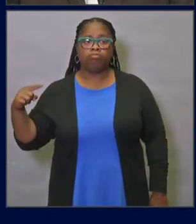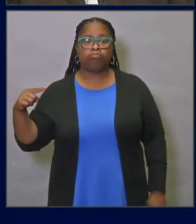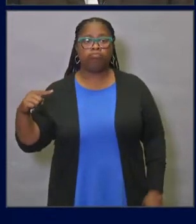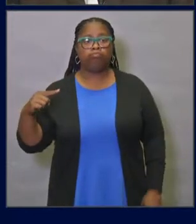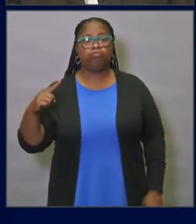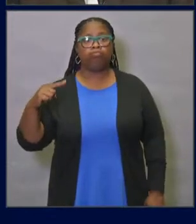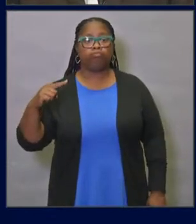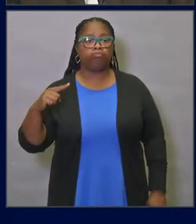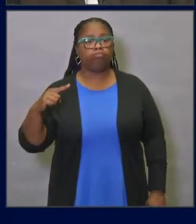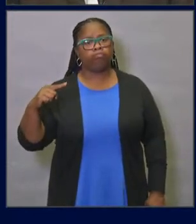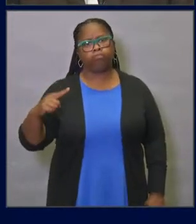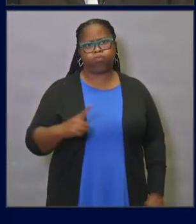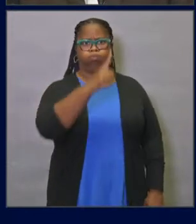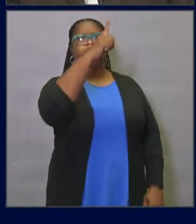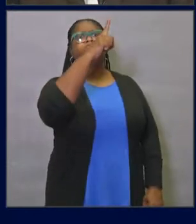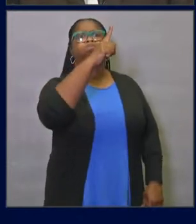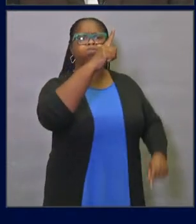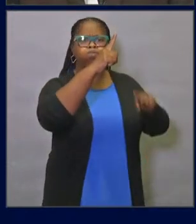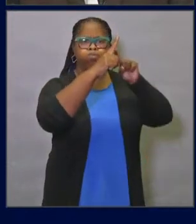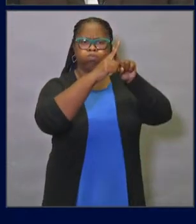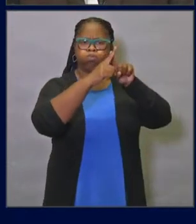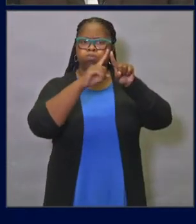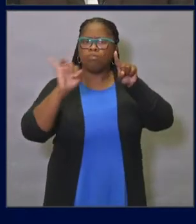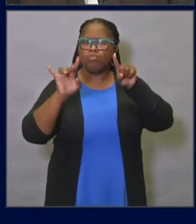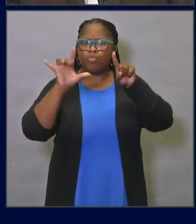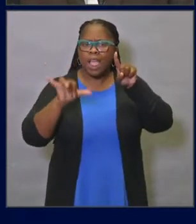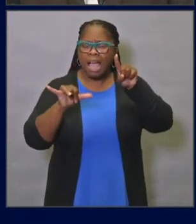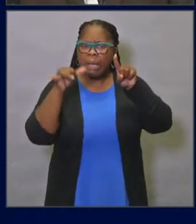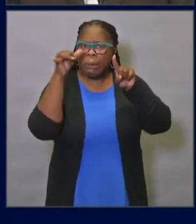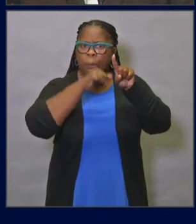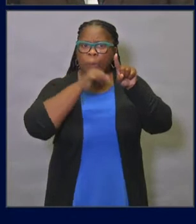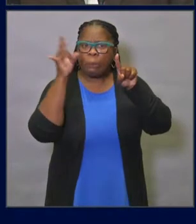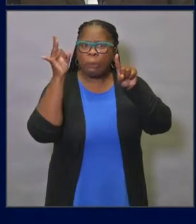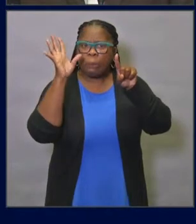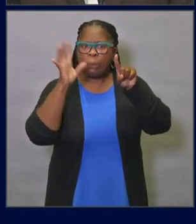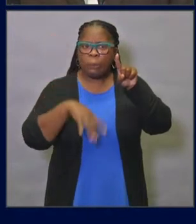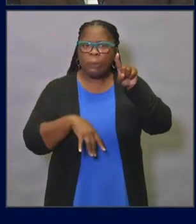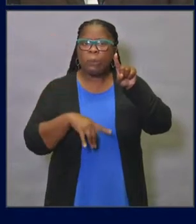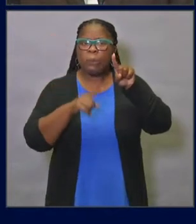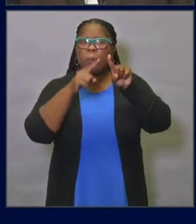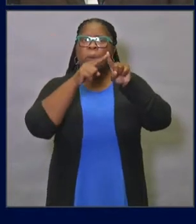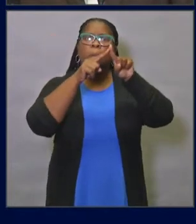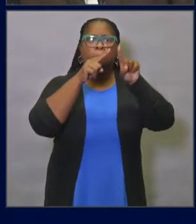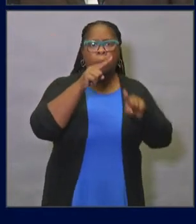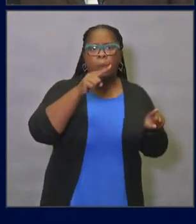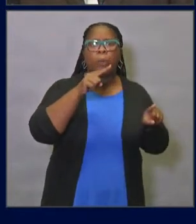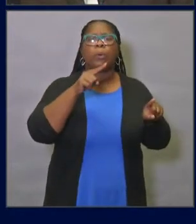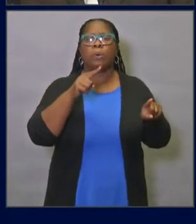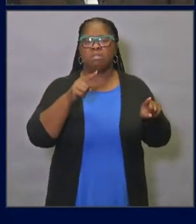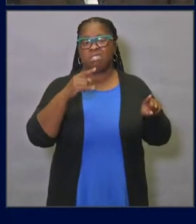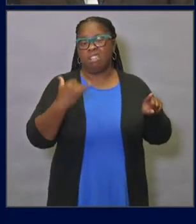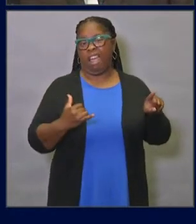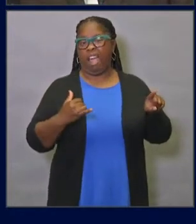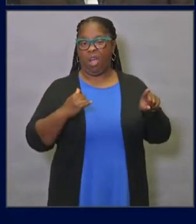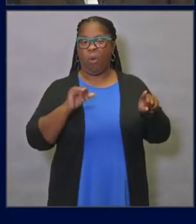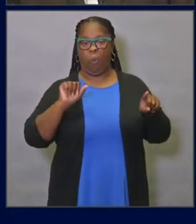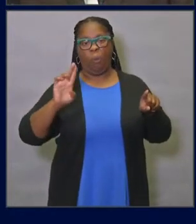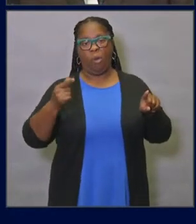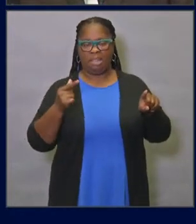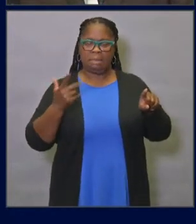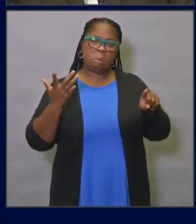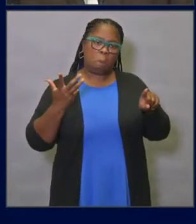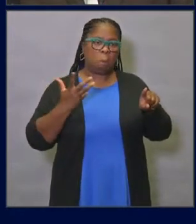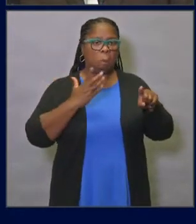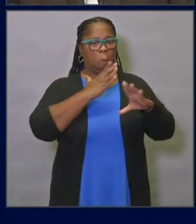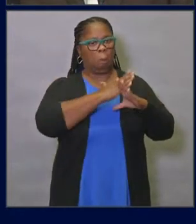in July, which had fallen back to pre-June levels by mid-August. Now, Latino, Latina, or Latinx residents